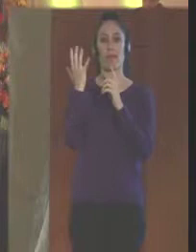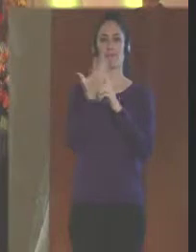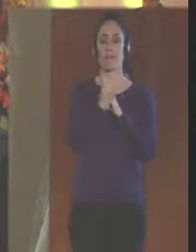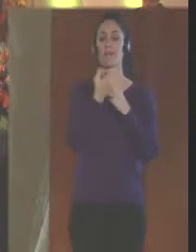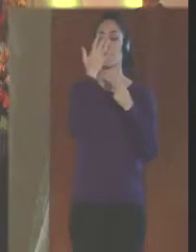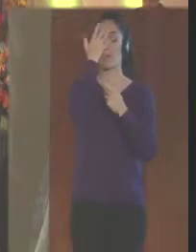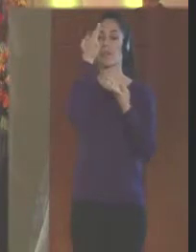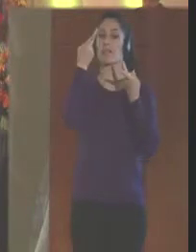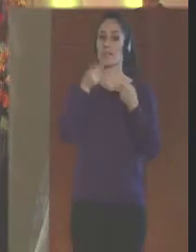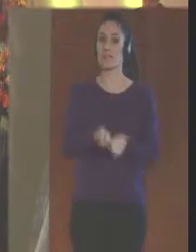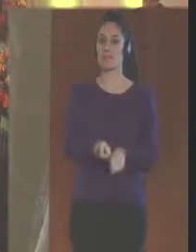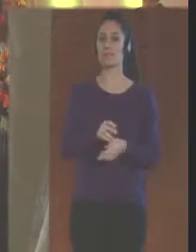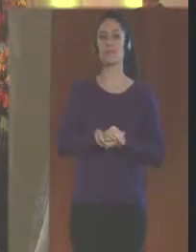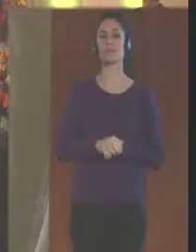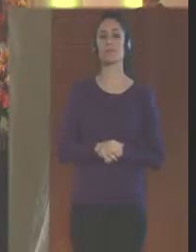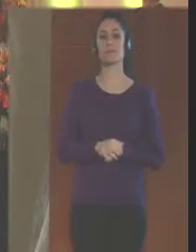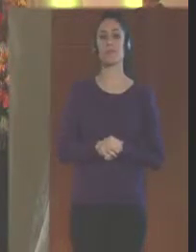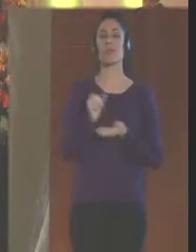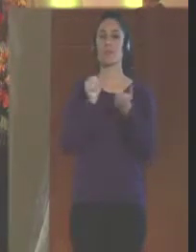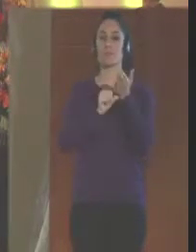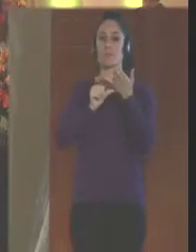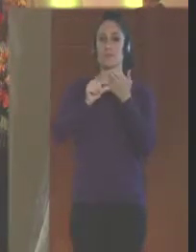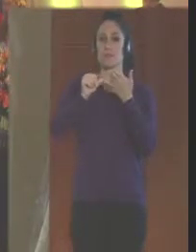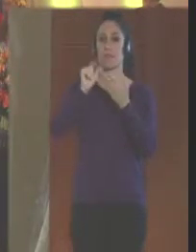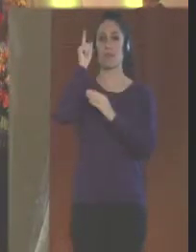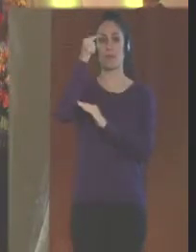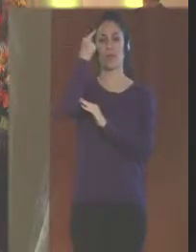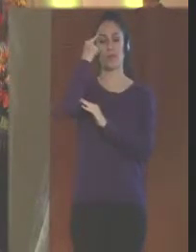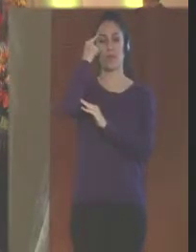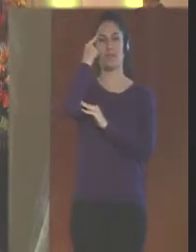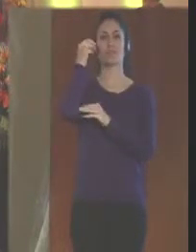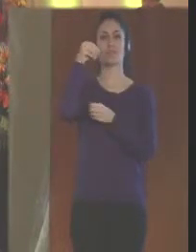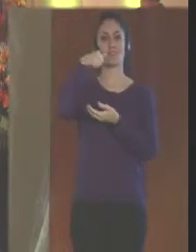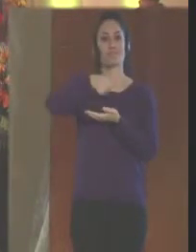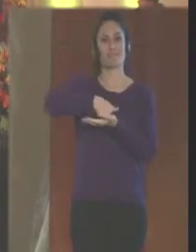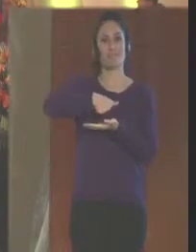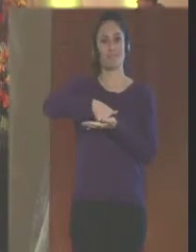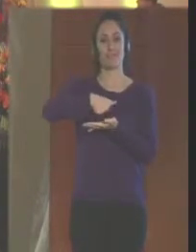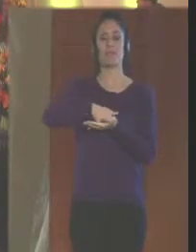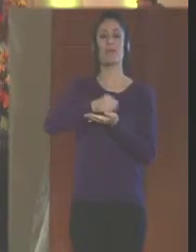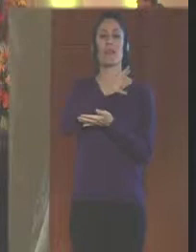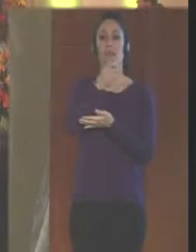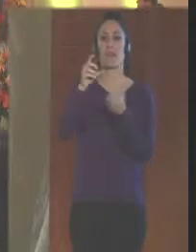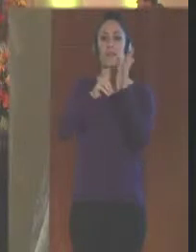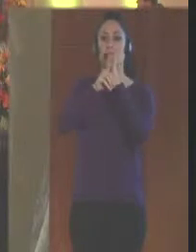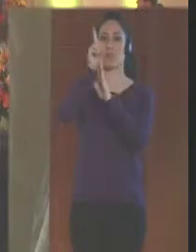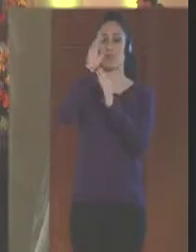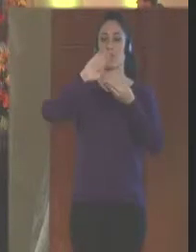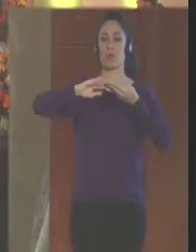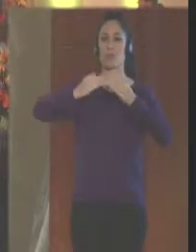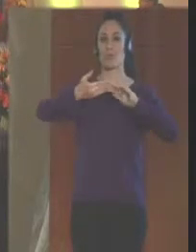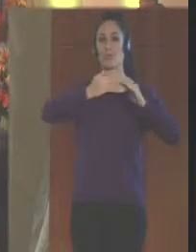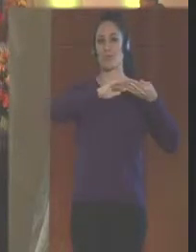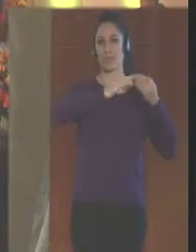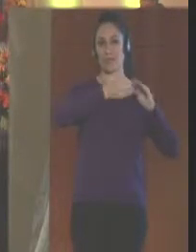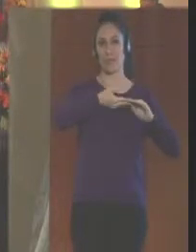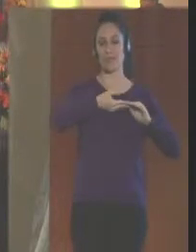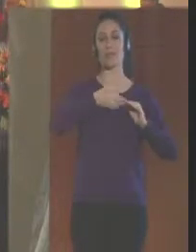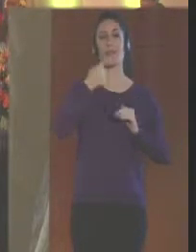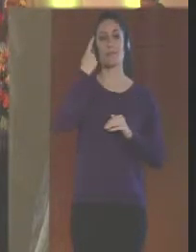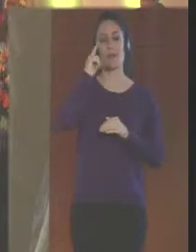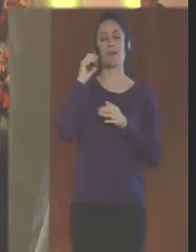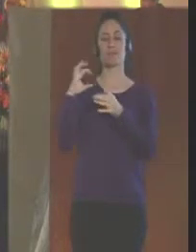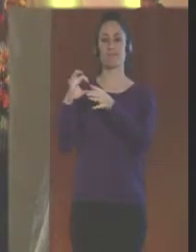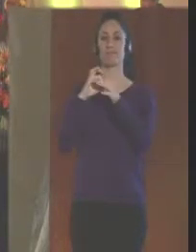Ministry of Local Government and the Ministry of Community Development in relation to building the